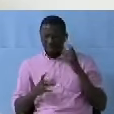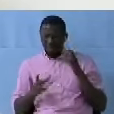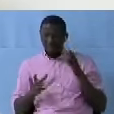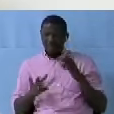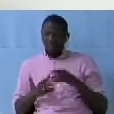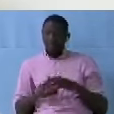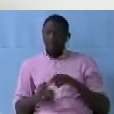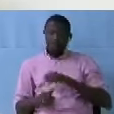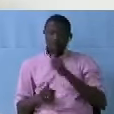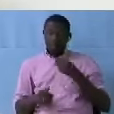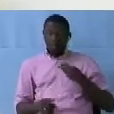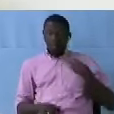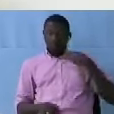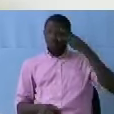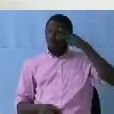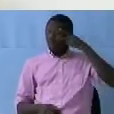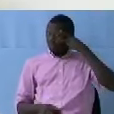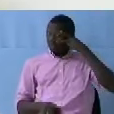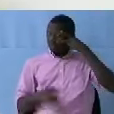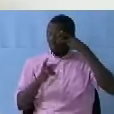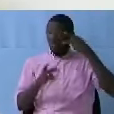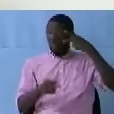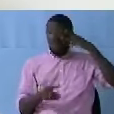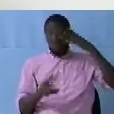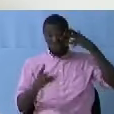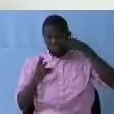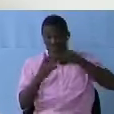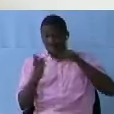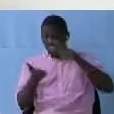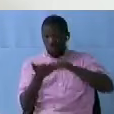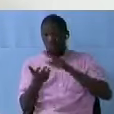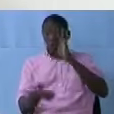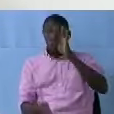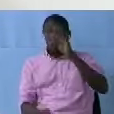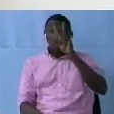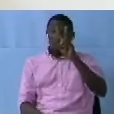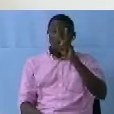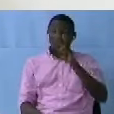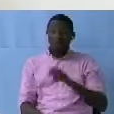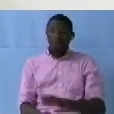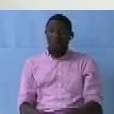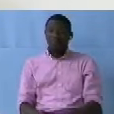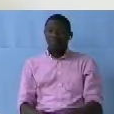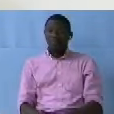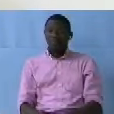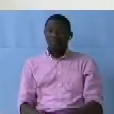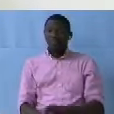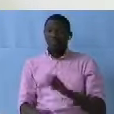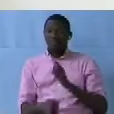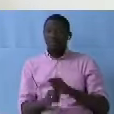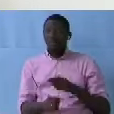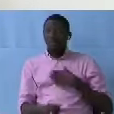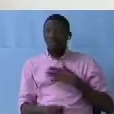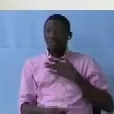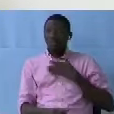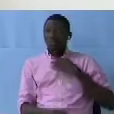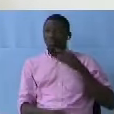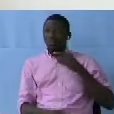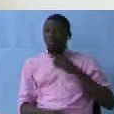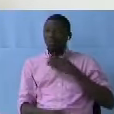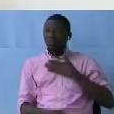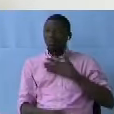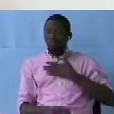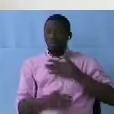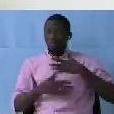nobody will explain this to me I saw it directly on TV he made certain strokes on the patient's chest down to the